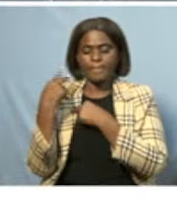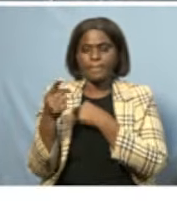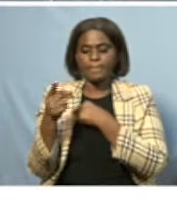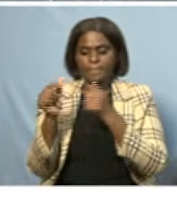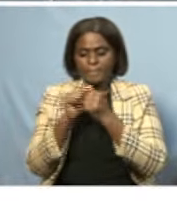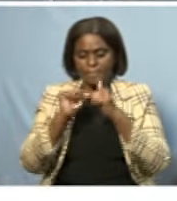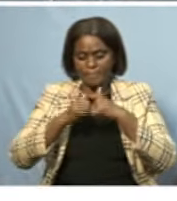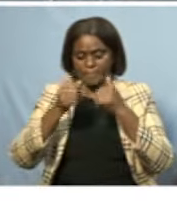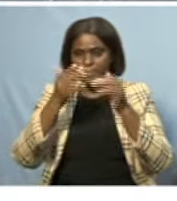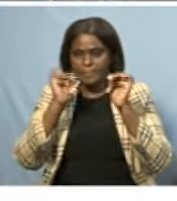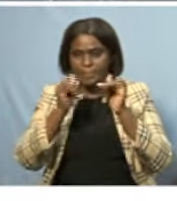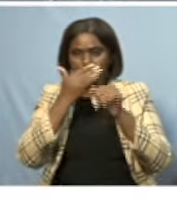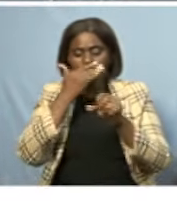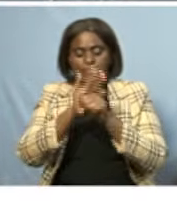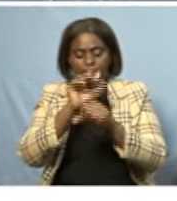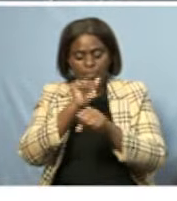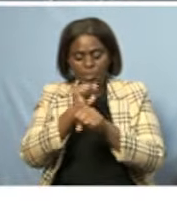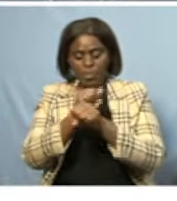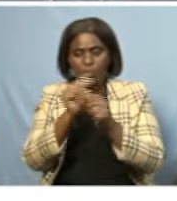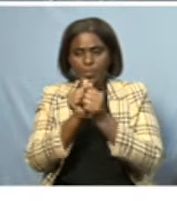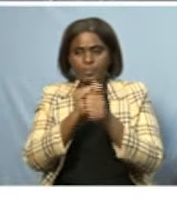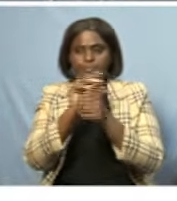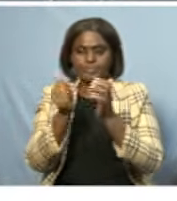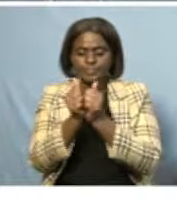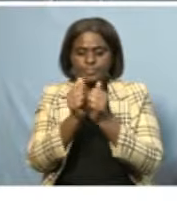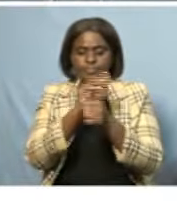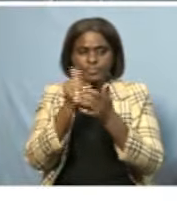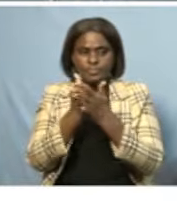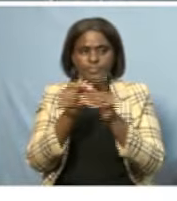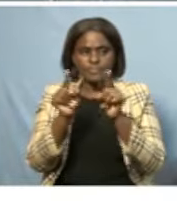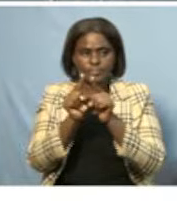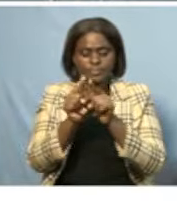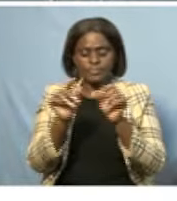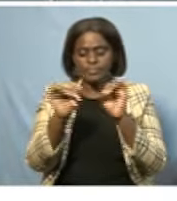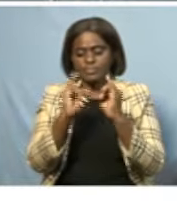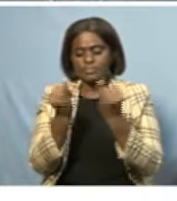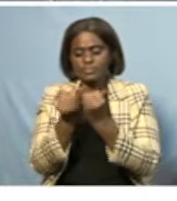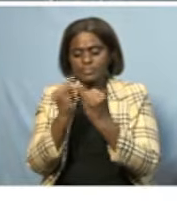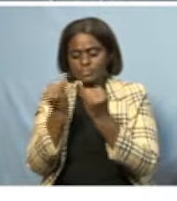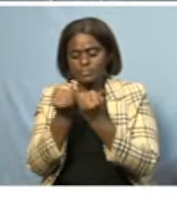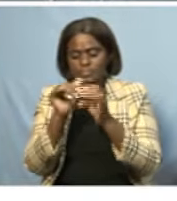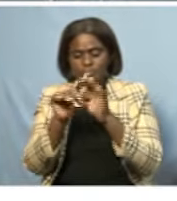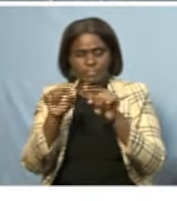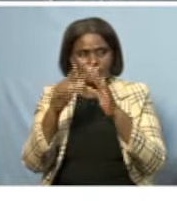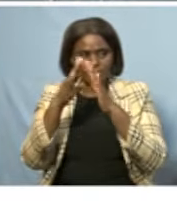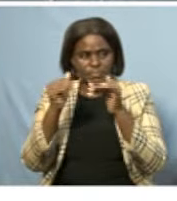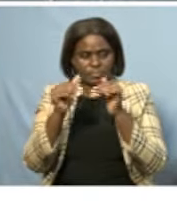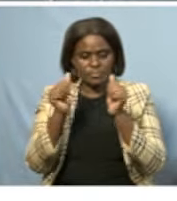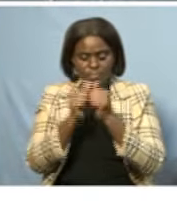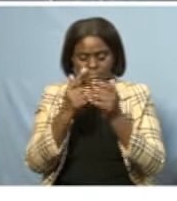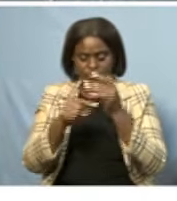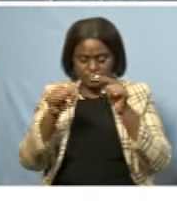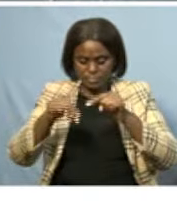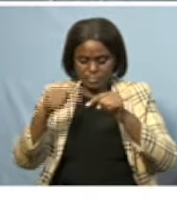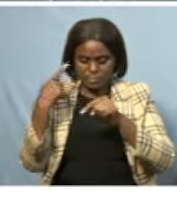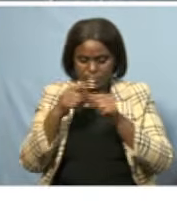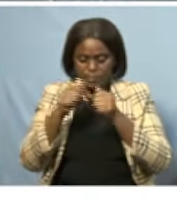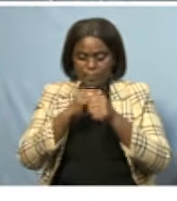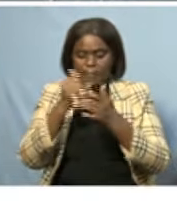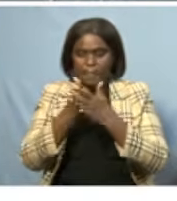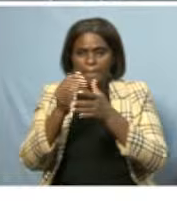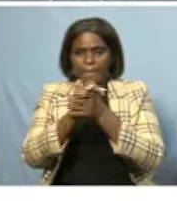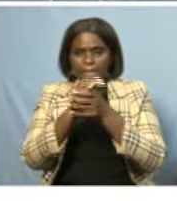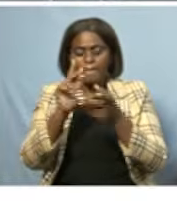We remain committed to working closely with oversight institutions in this House and